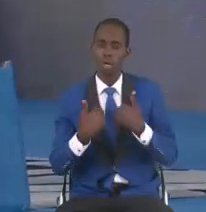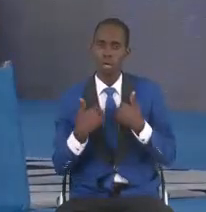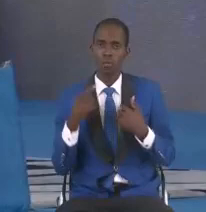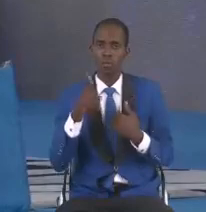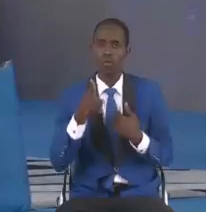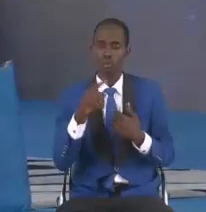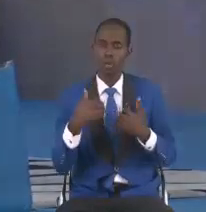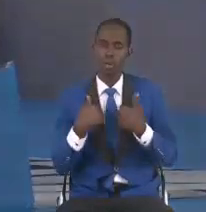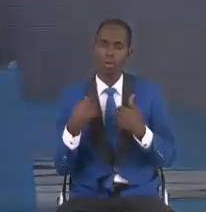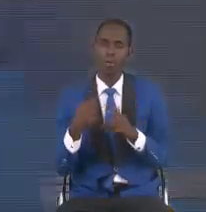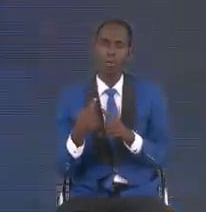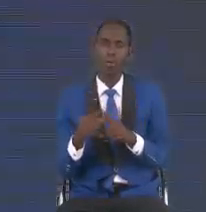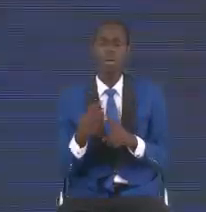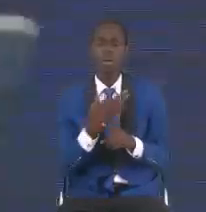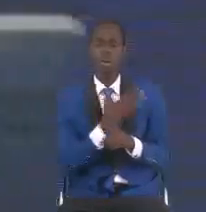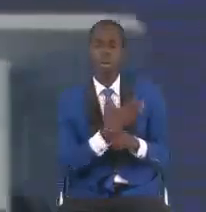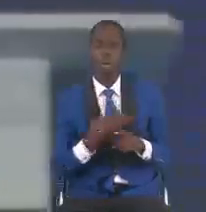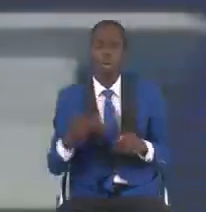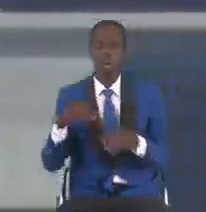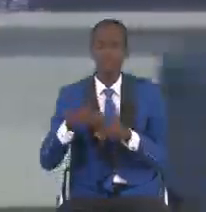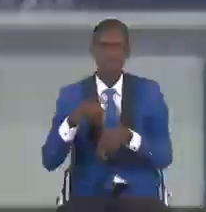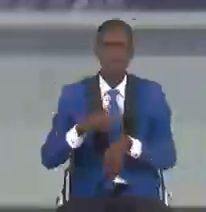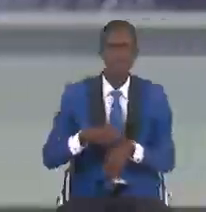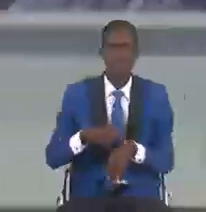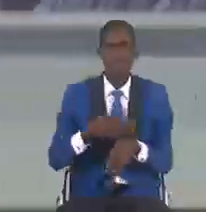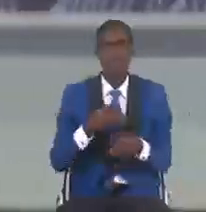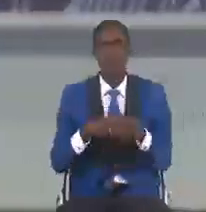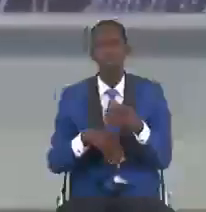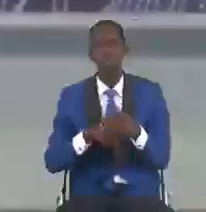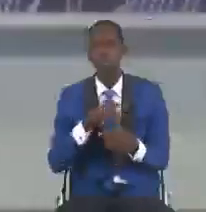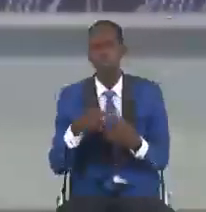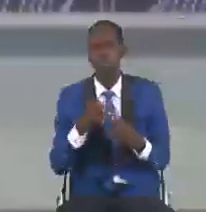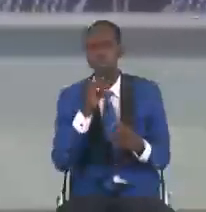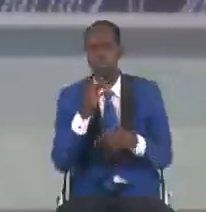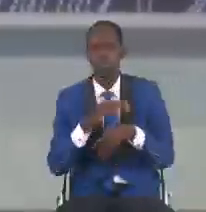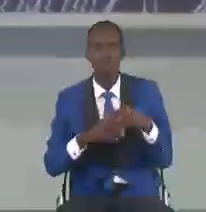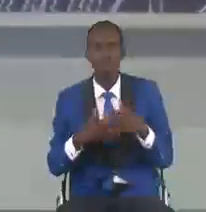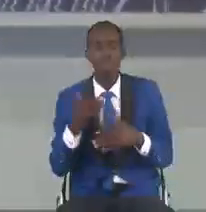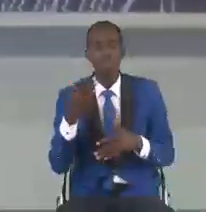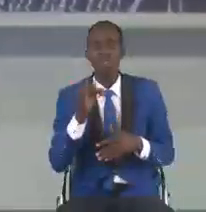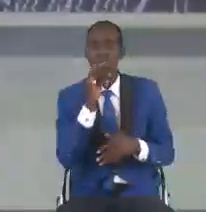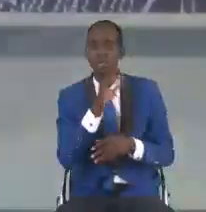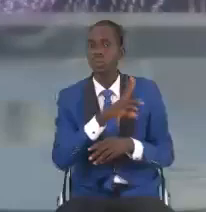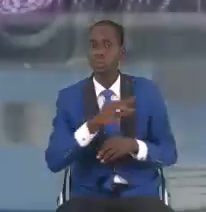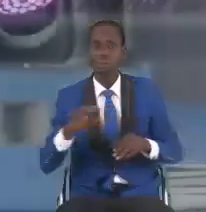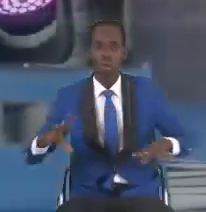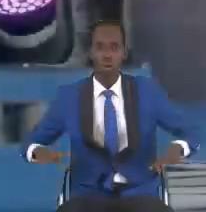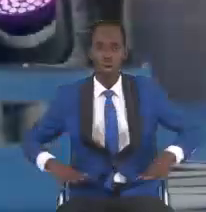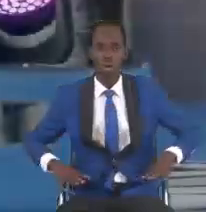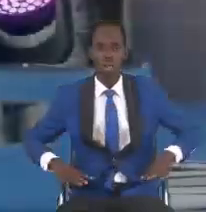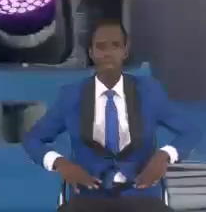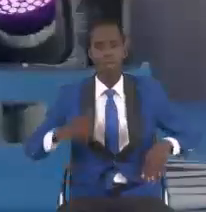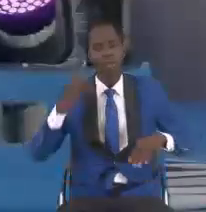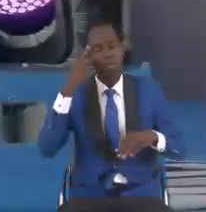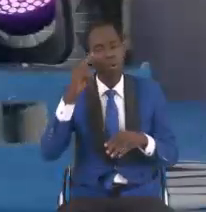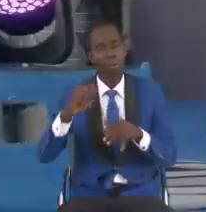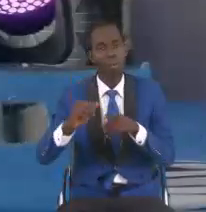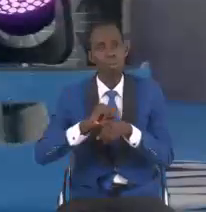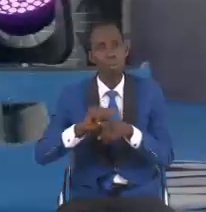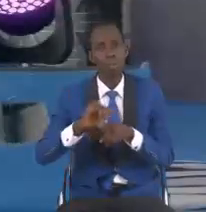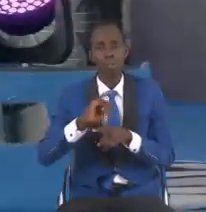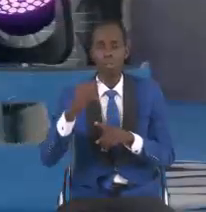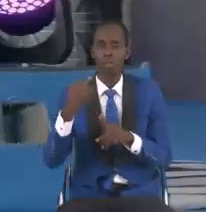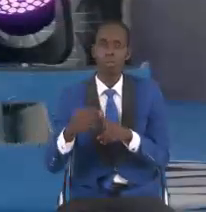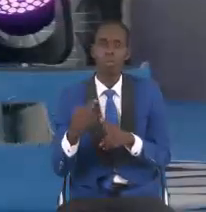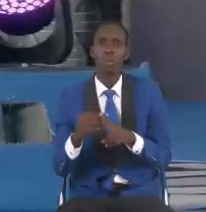in season, out of season. There is no vacation from practicing the word, and there